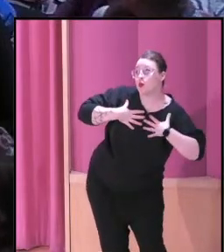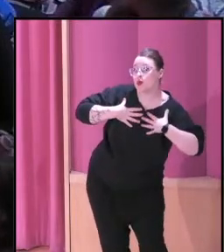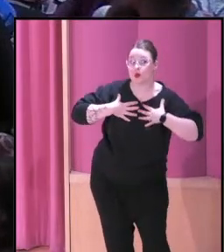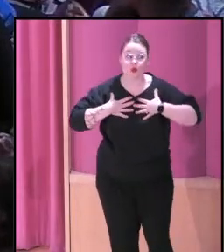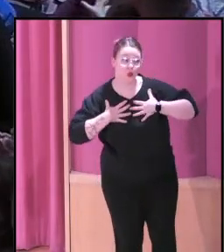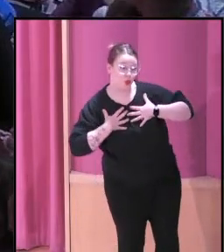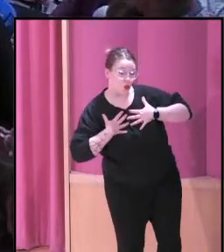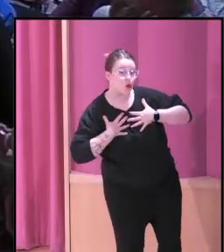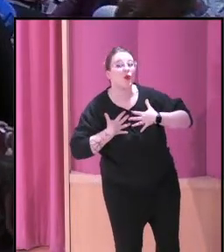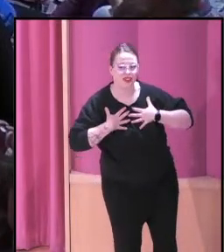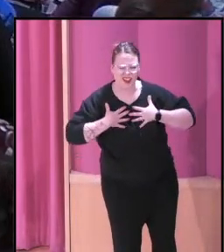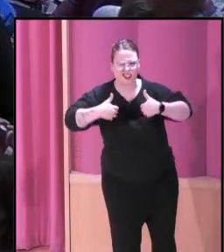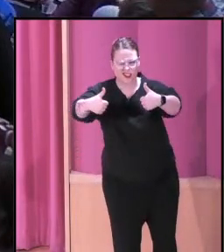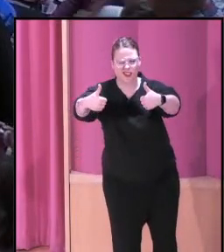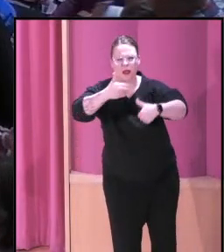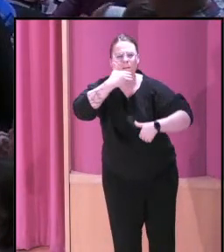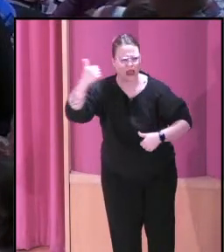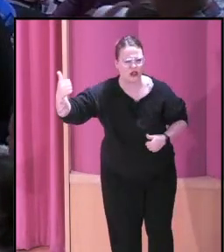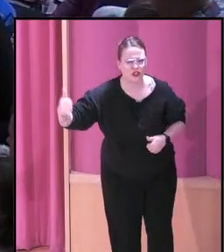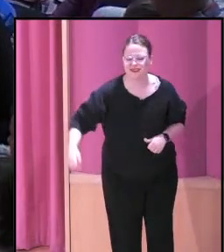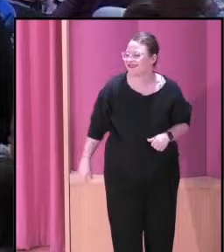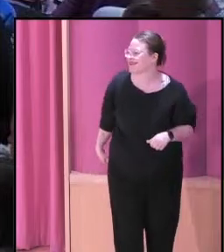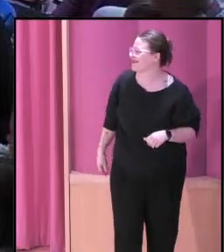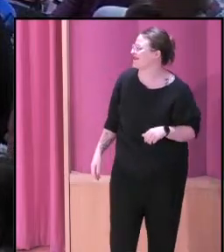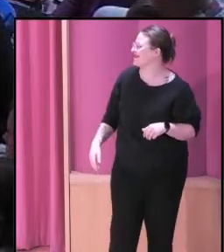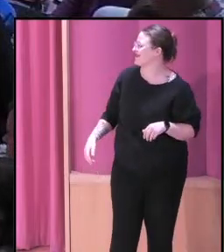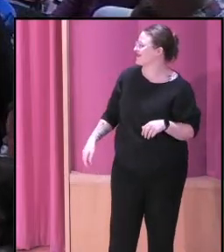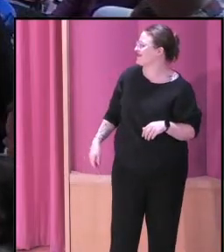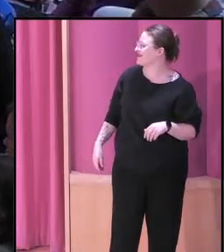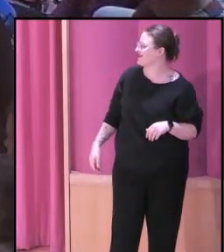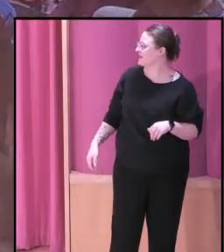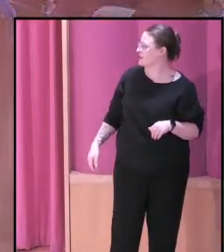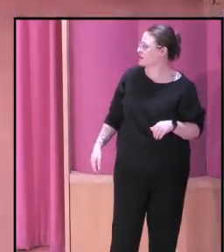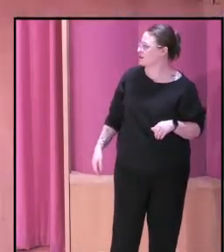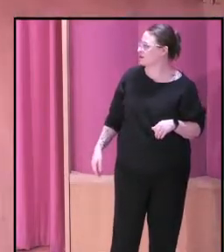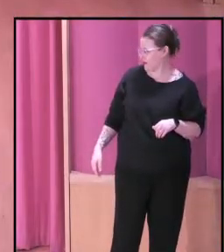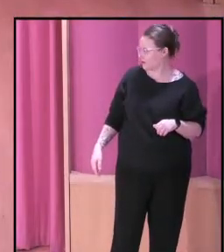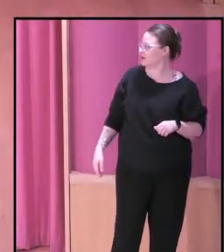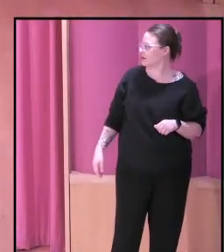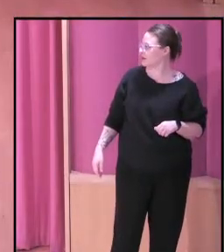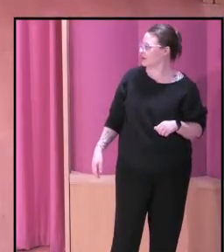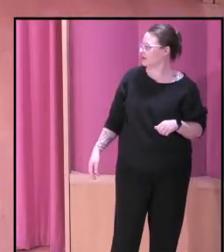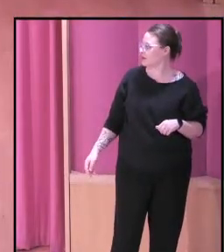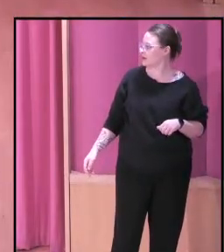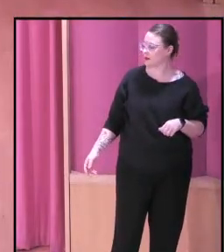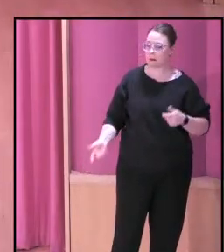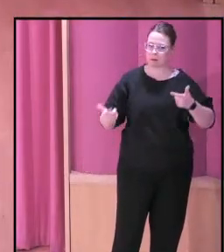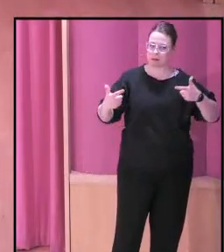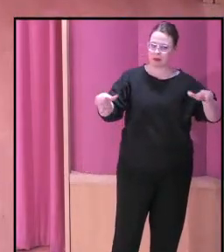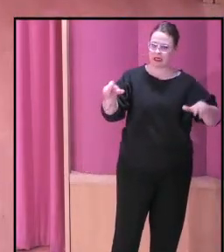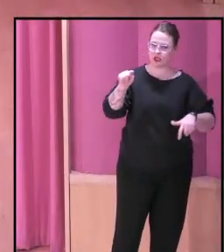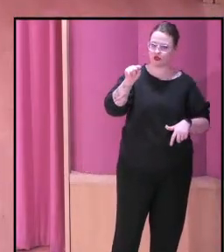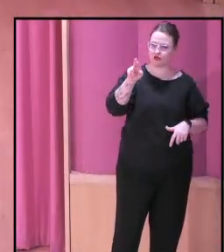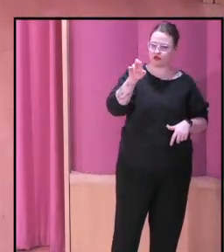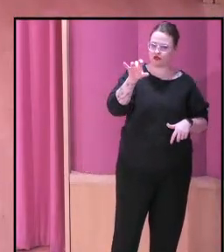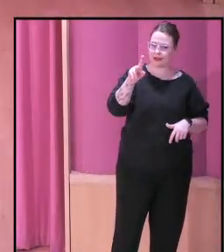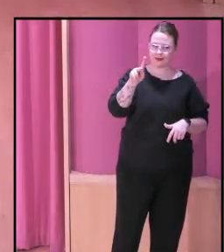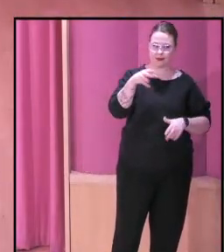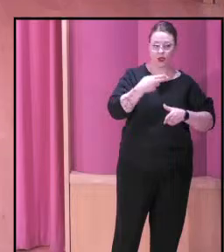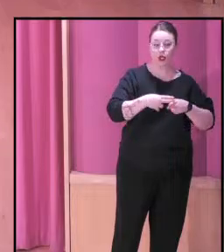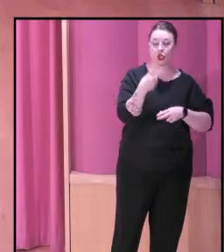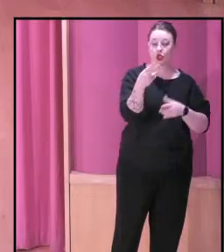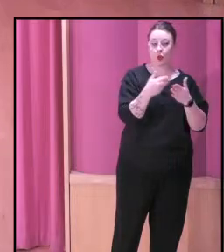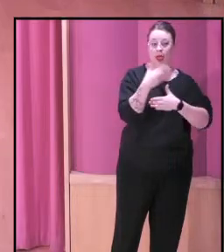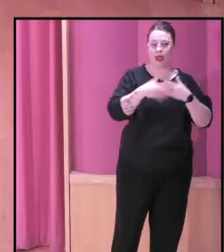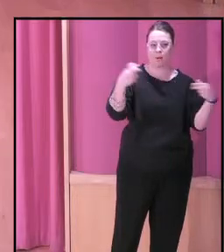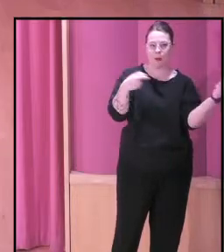Ooh. Nice, excellent, sustain. Two yo-yos. I'm going to start with the big trick, the two-hand